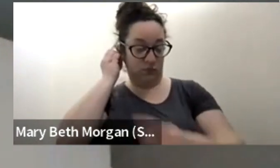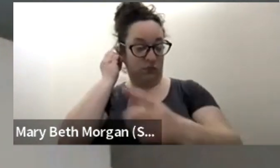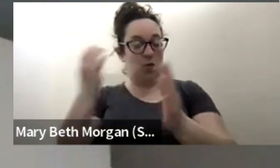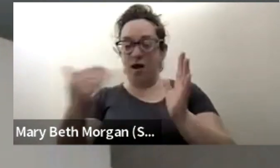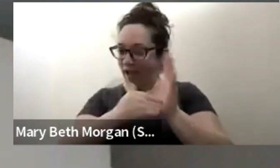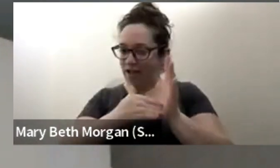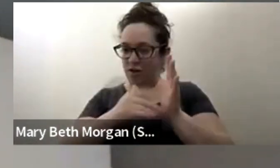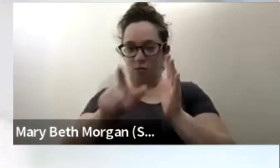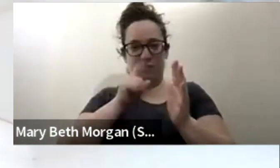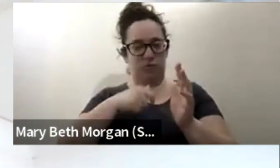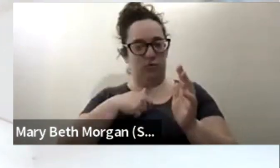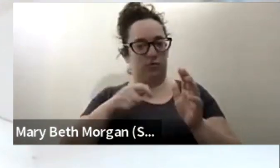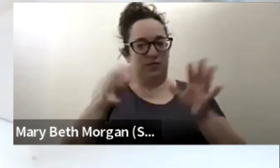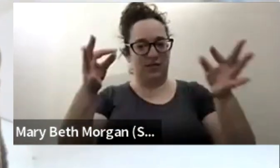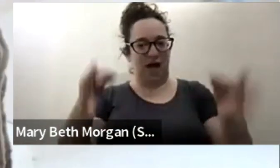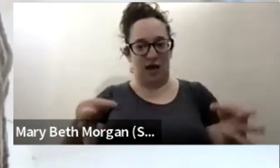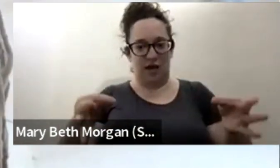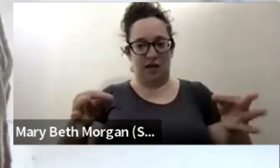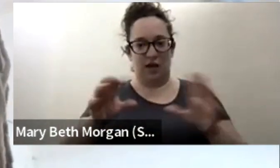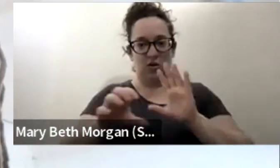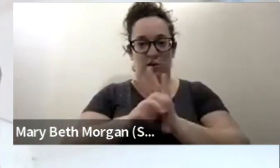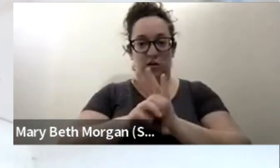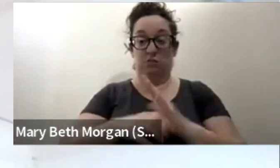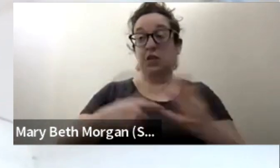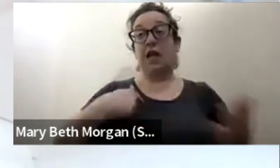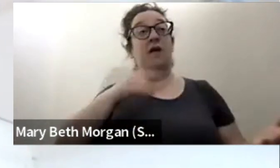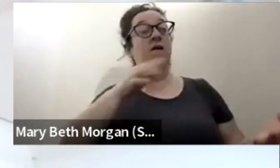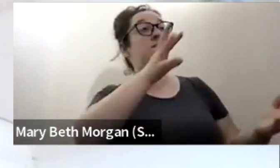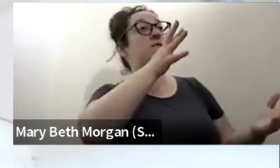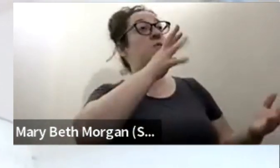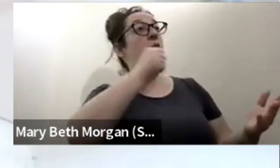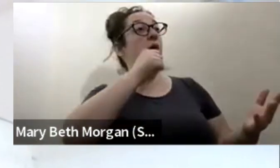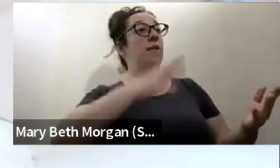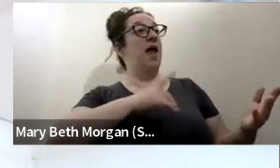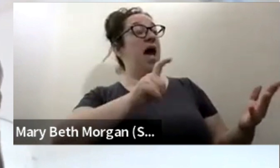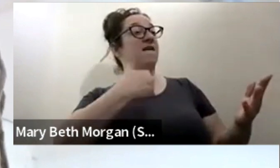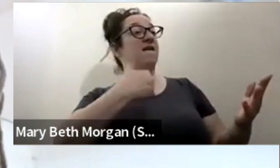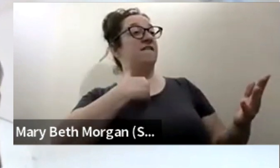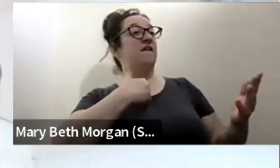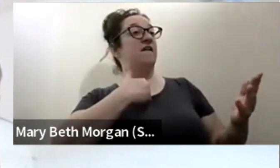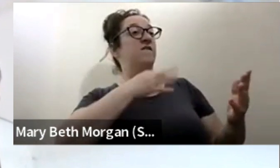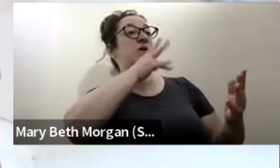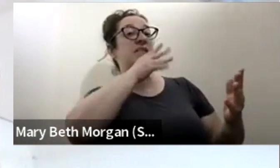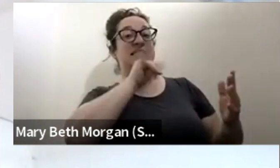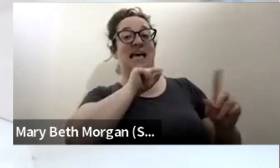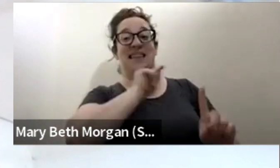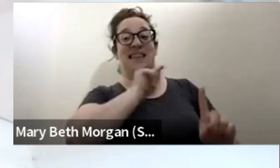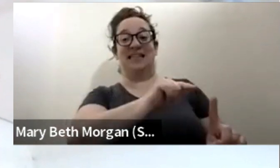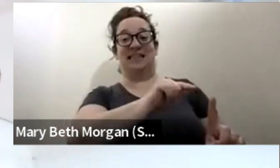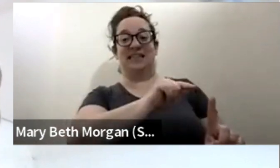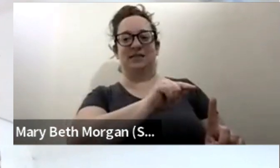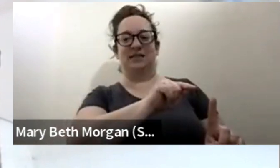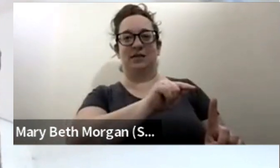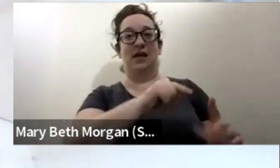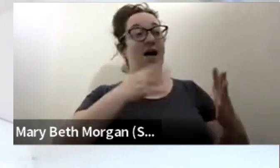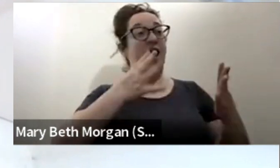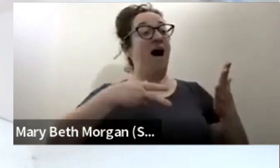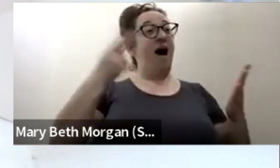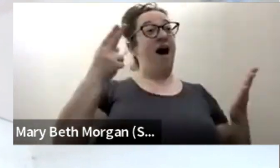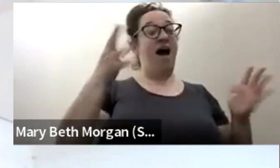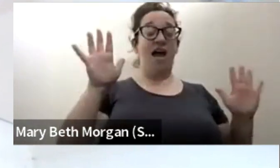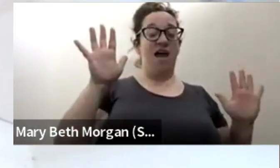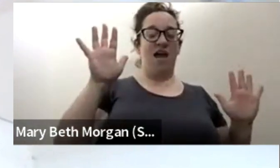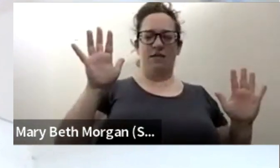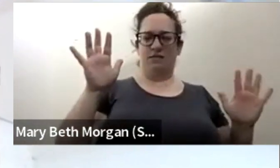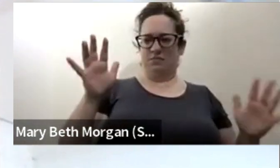alone? Well, again, you have to decide on the character rather than saying, I think women have voices like this, so I'm going to do a woman's